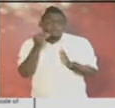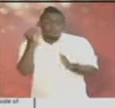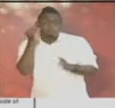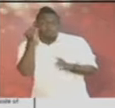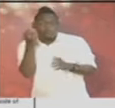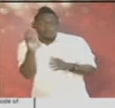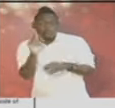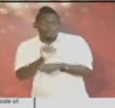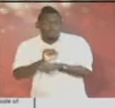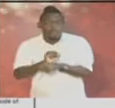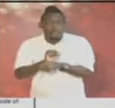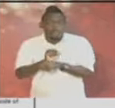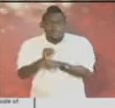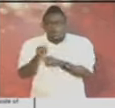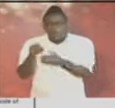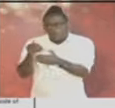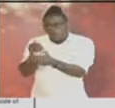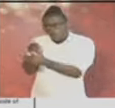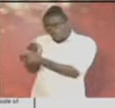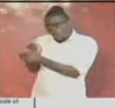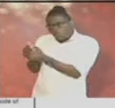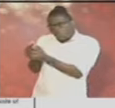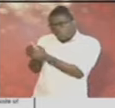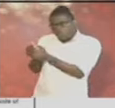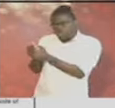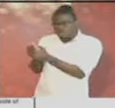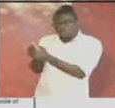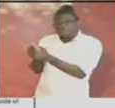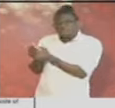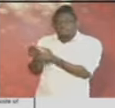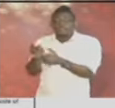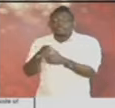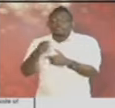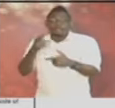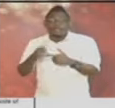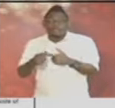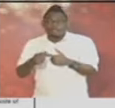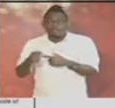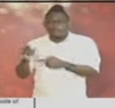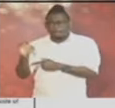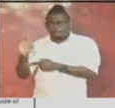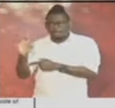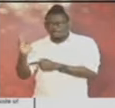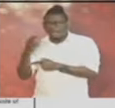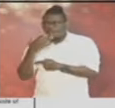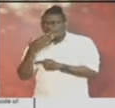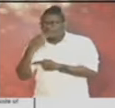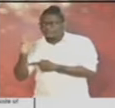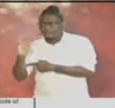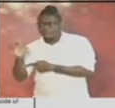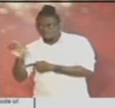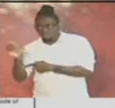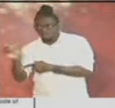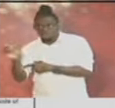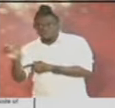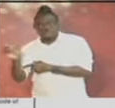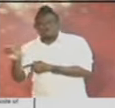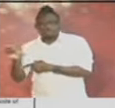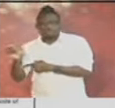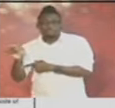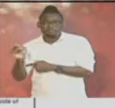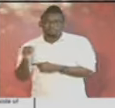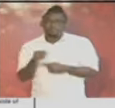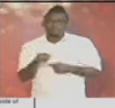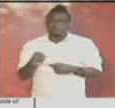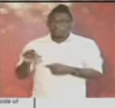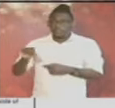together, for example, in settings of gathering. And then the blue circles representing contacts of those contacts,